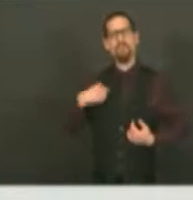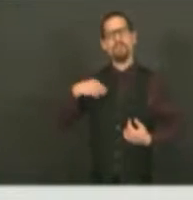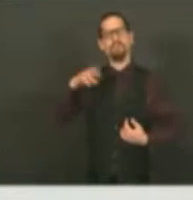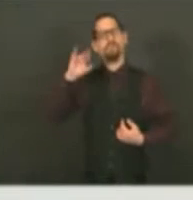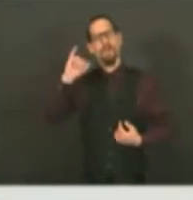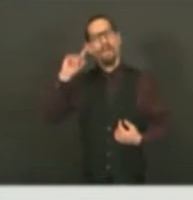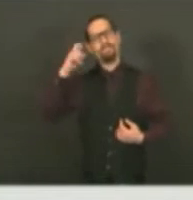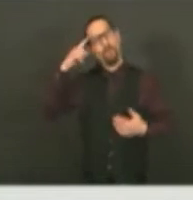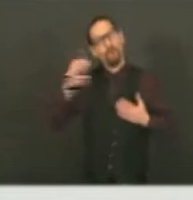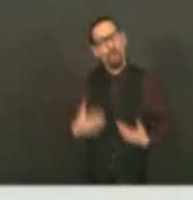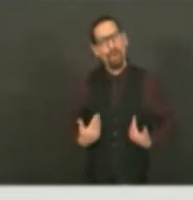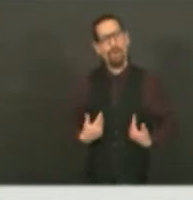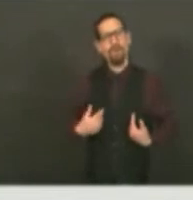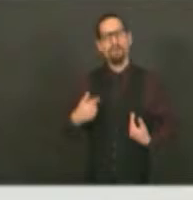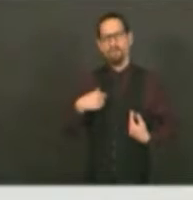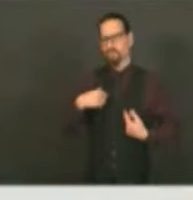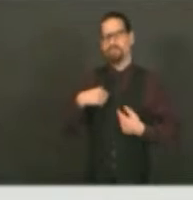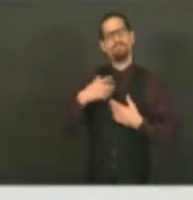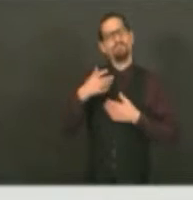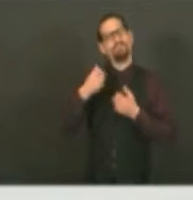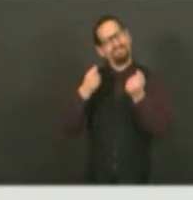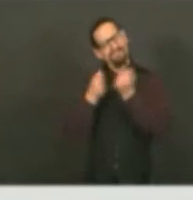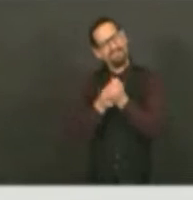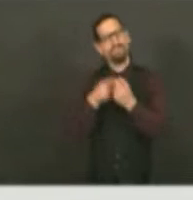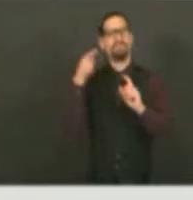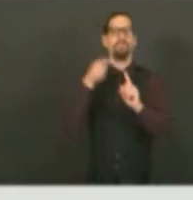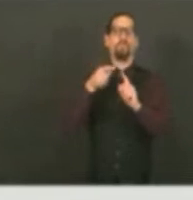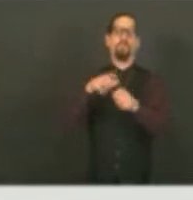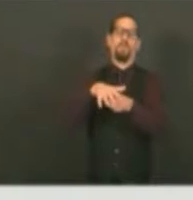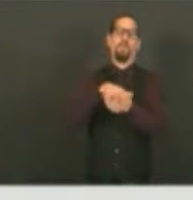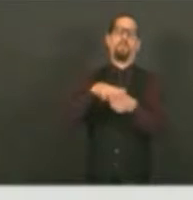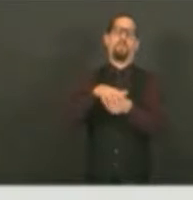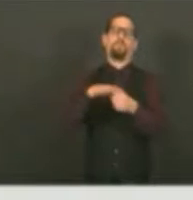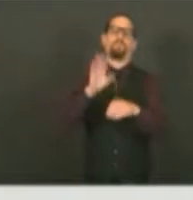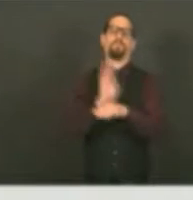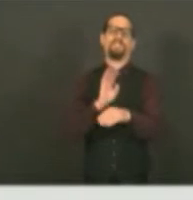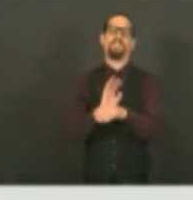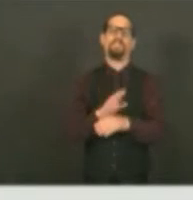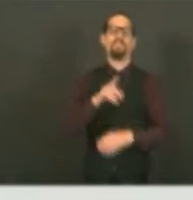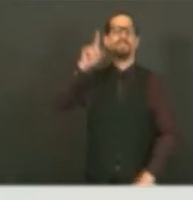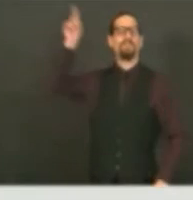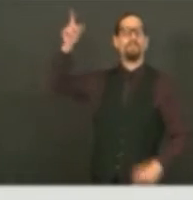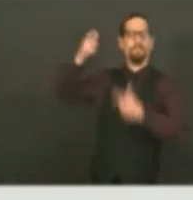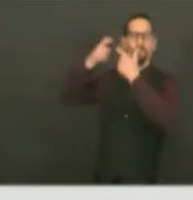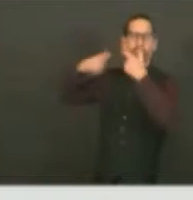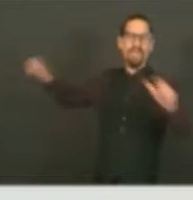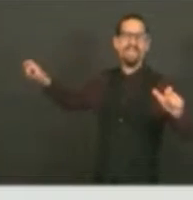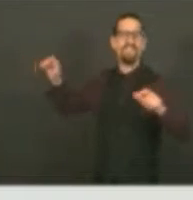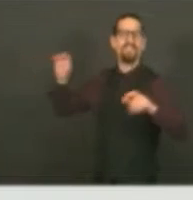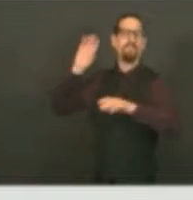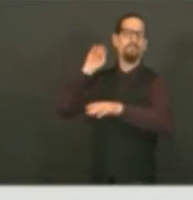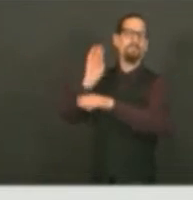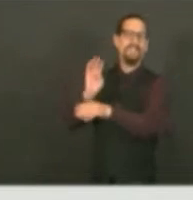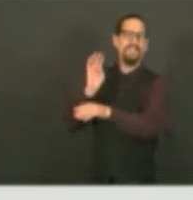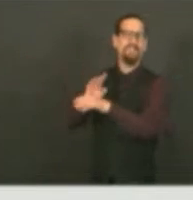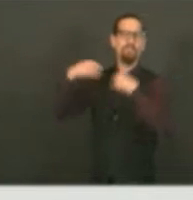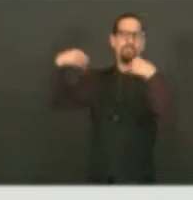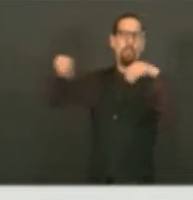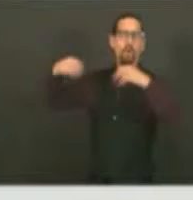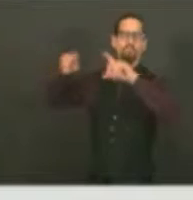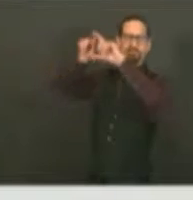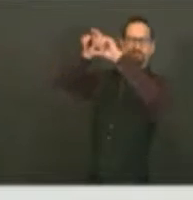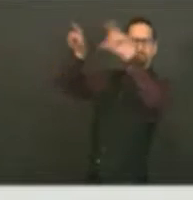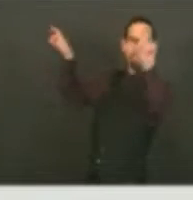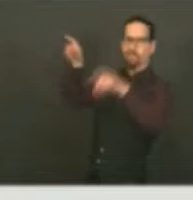local. The big companies are doing just fine through COVID. The little guys are struggling. So if you're lucky